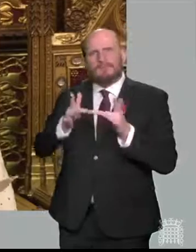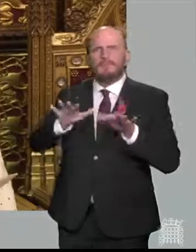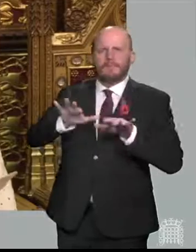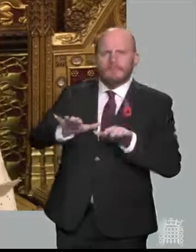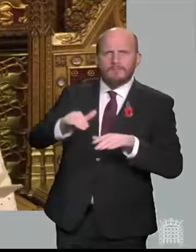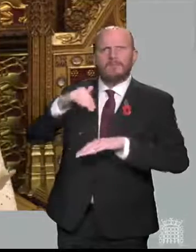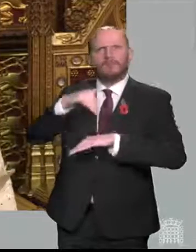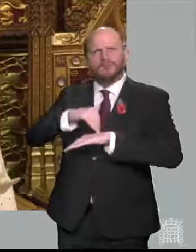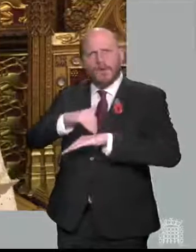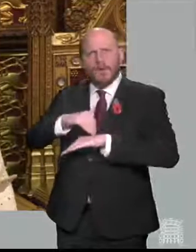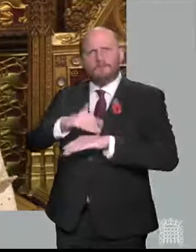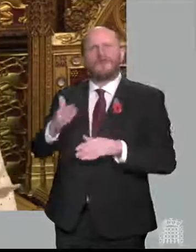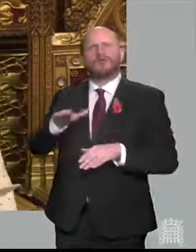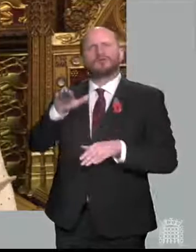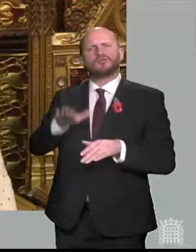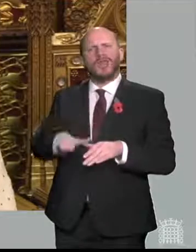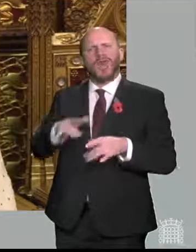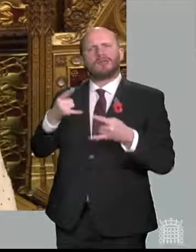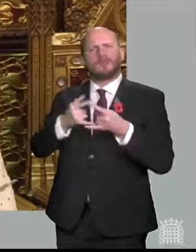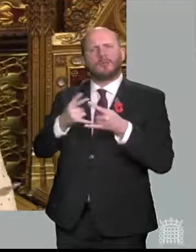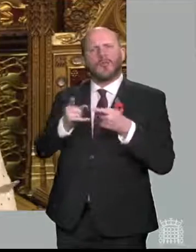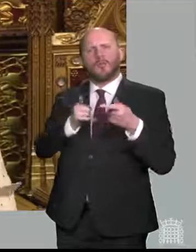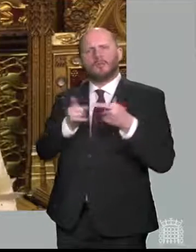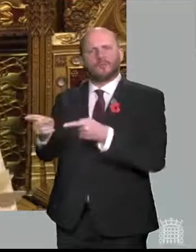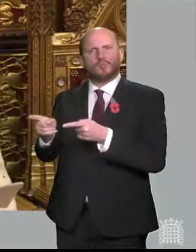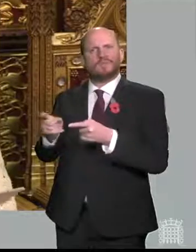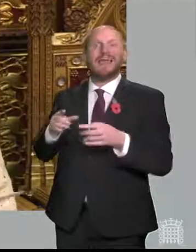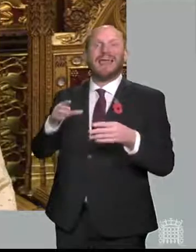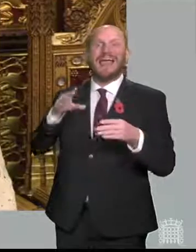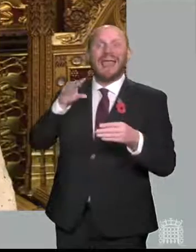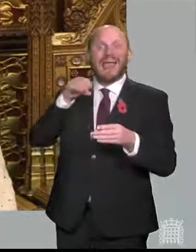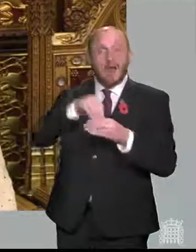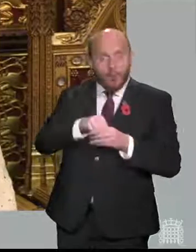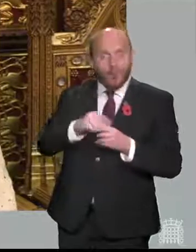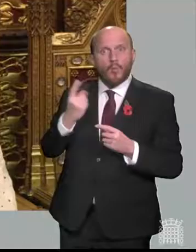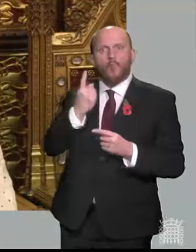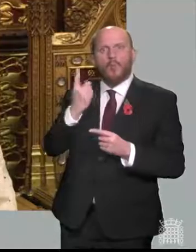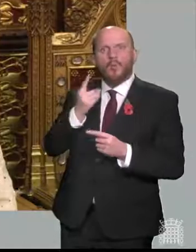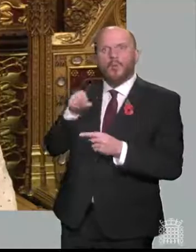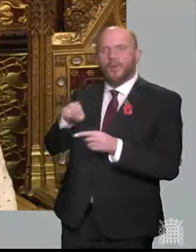and child sexual abuse, including grooming.